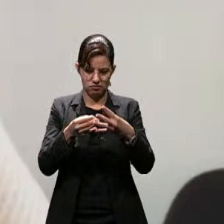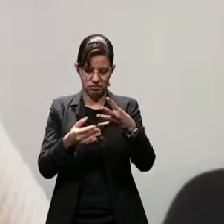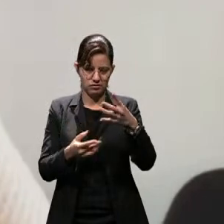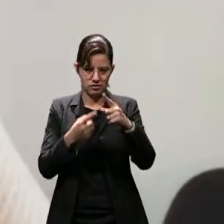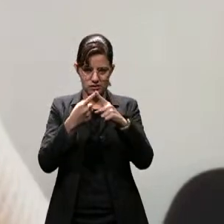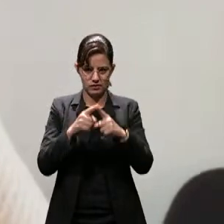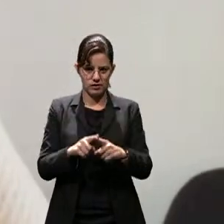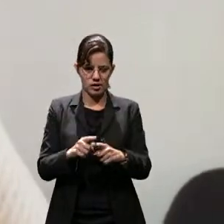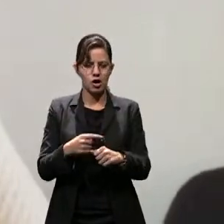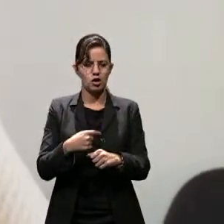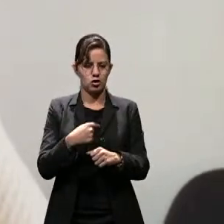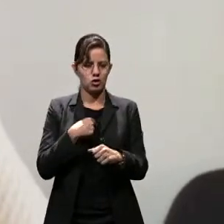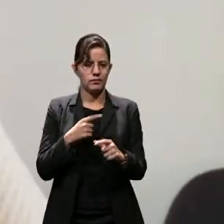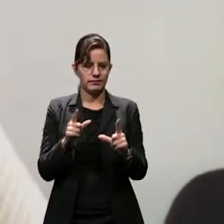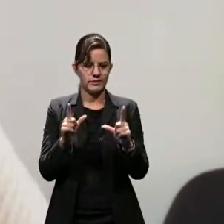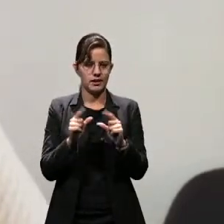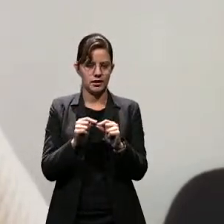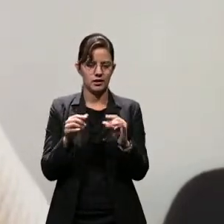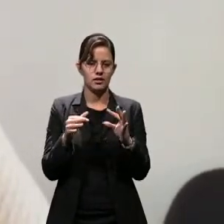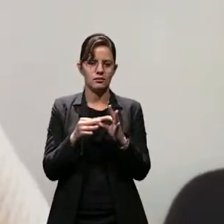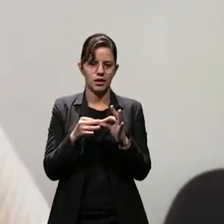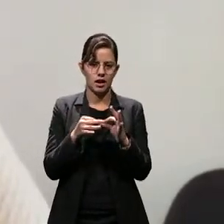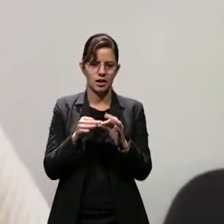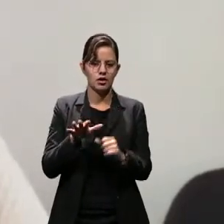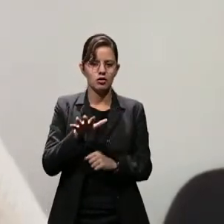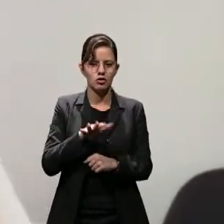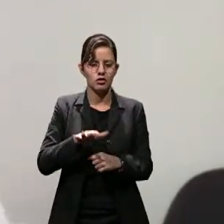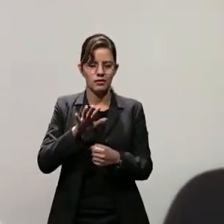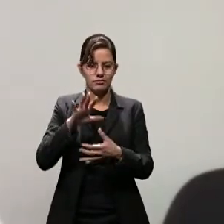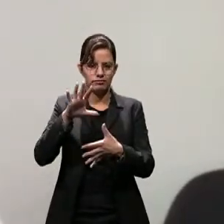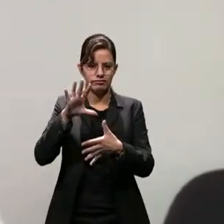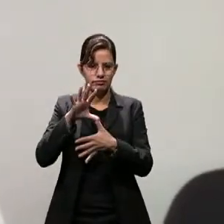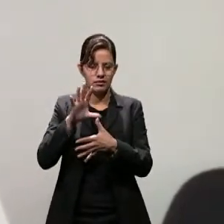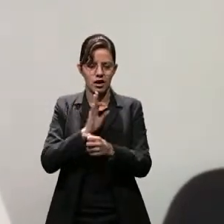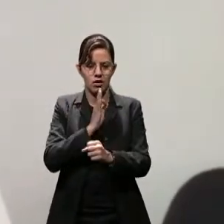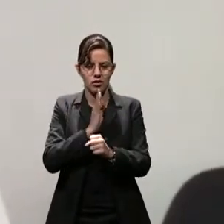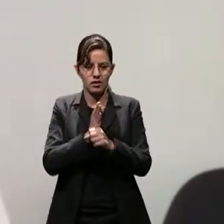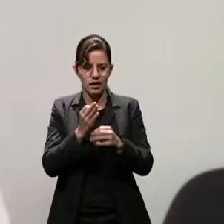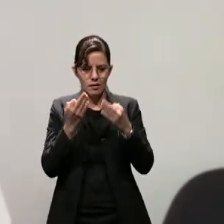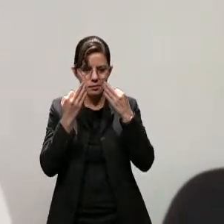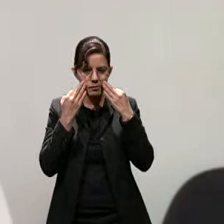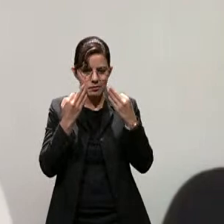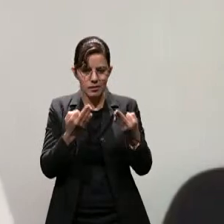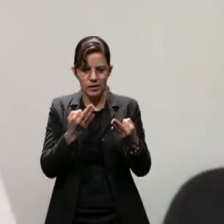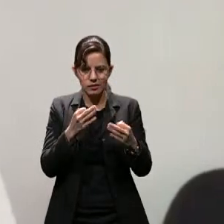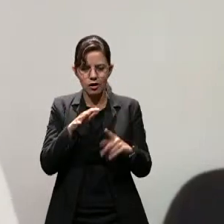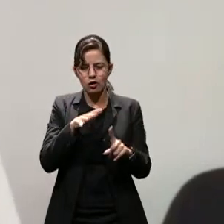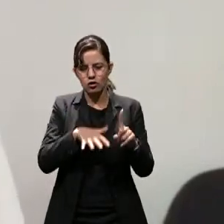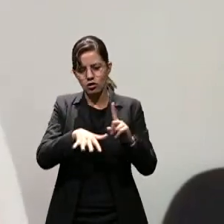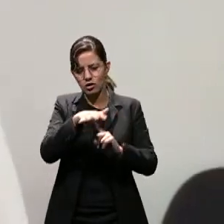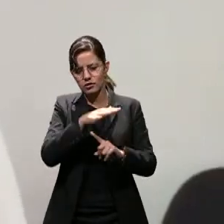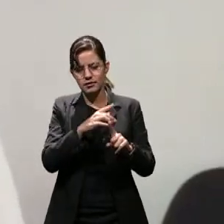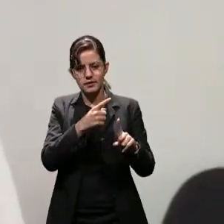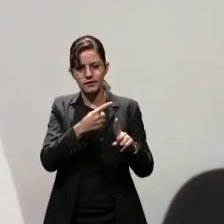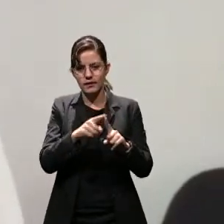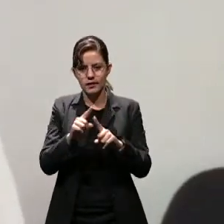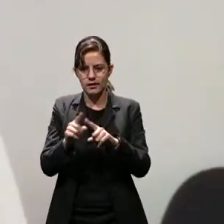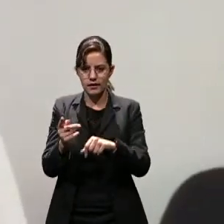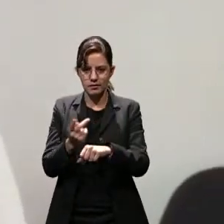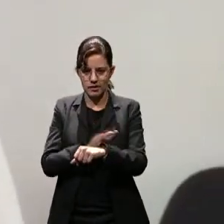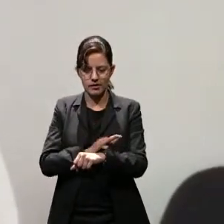you a brief regional view on the contexts that we have in Latin America,